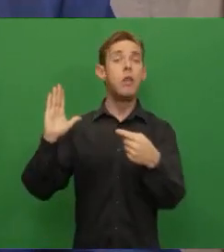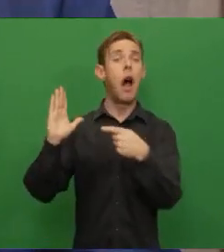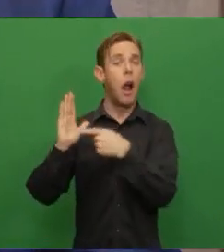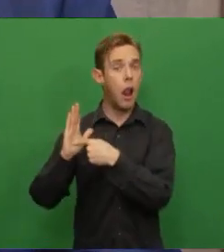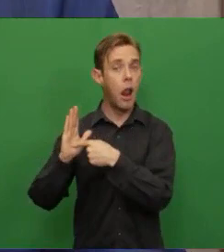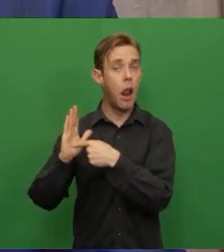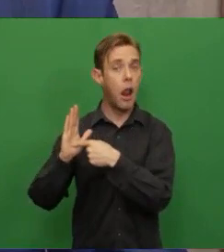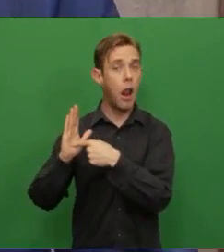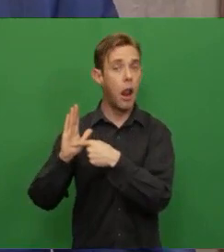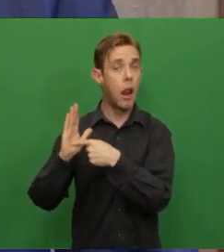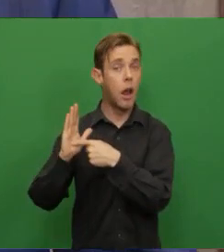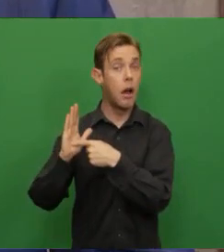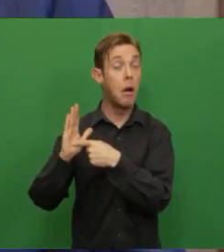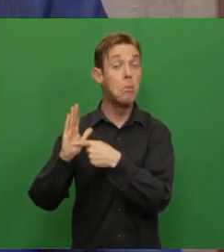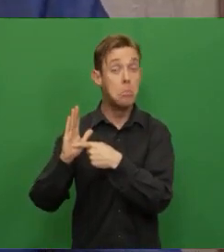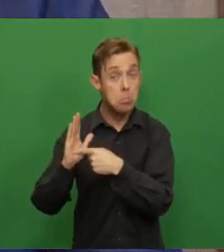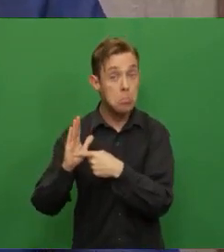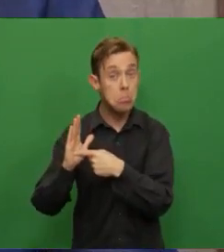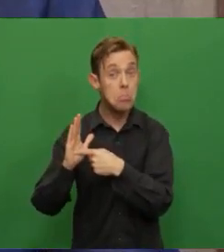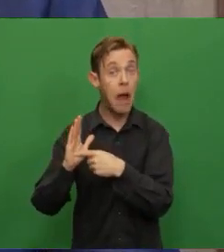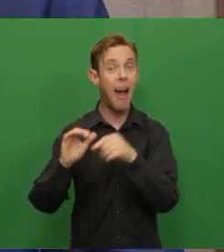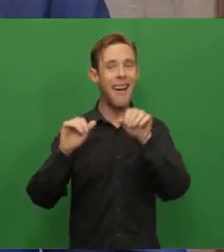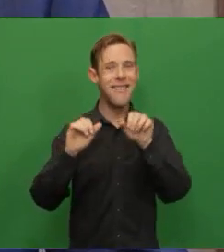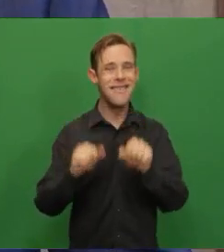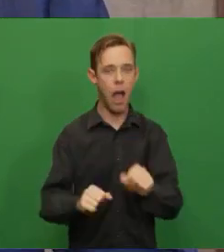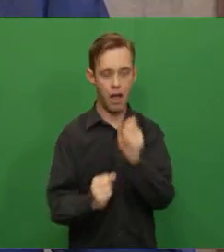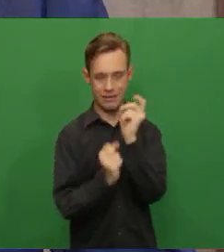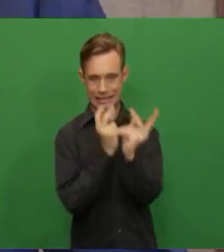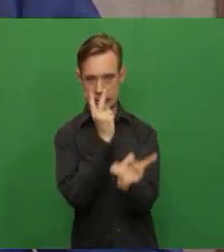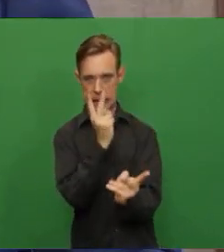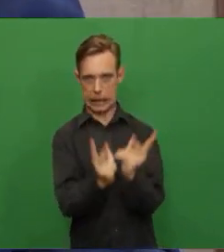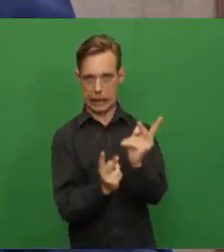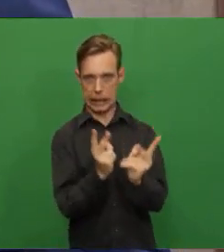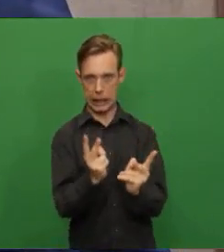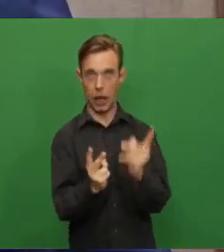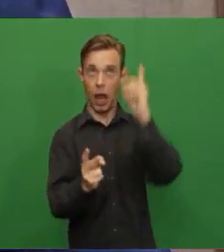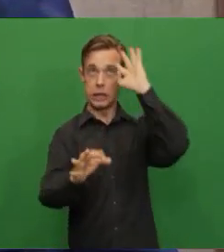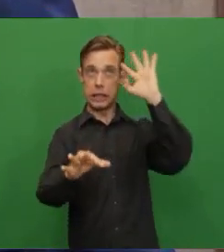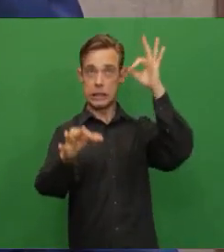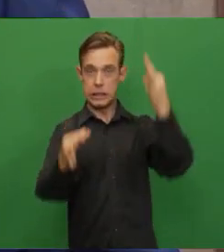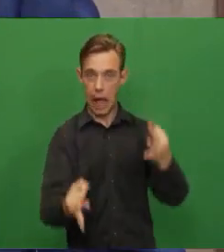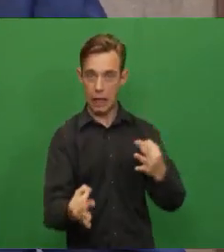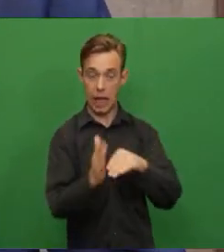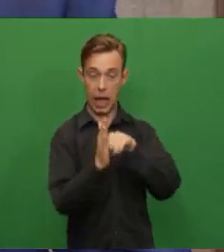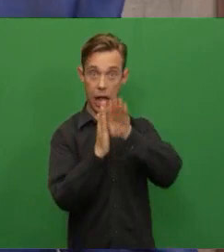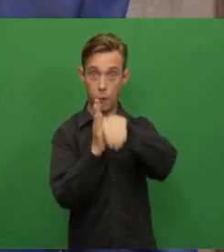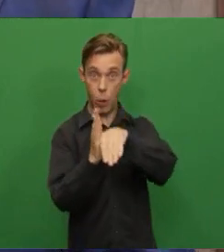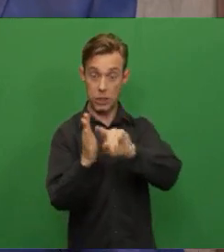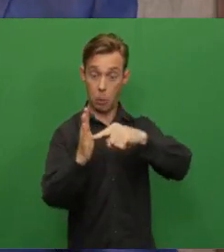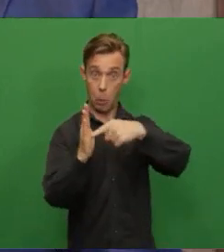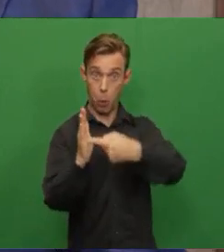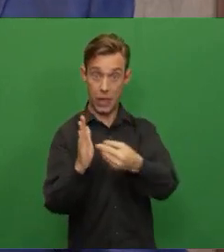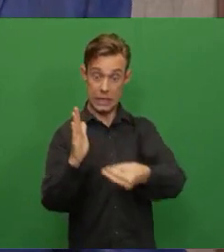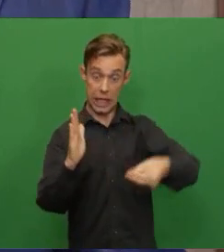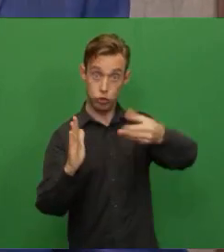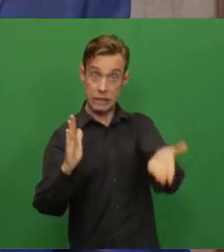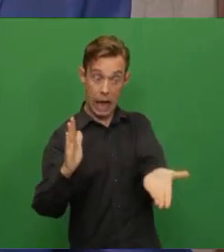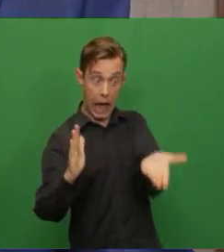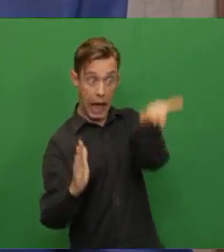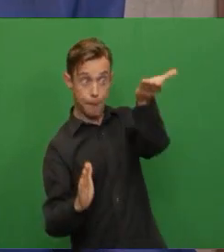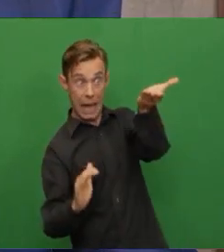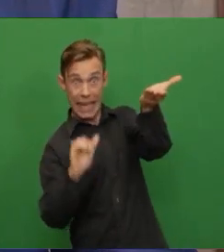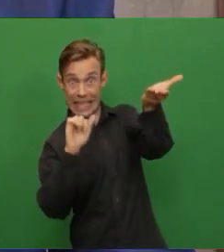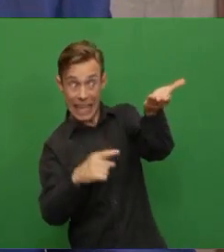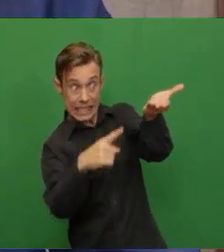outcomes. It could tell you, if you take particular steps, what the policy outcome